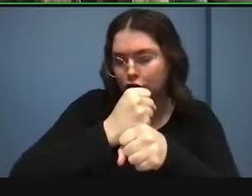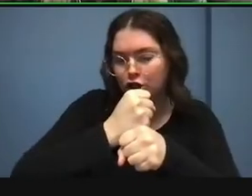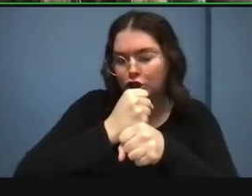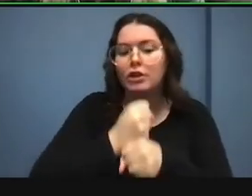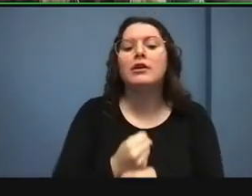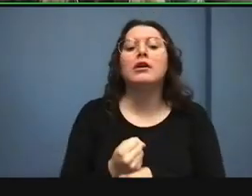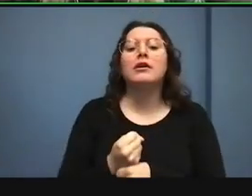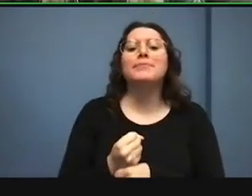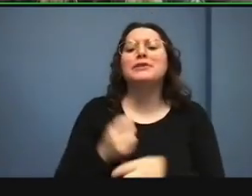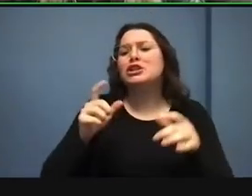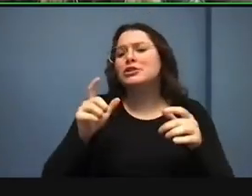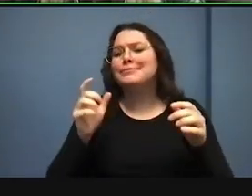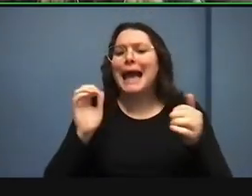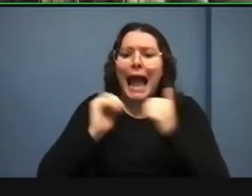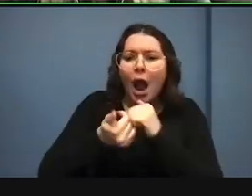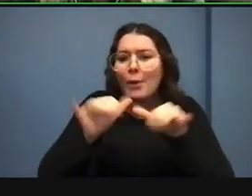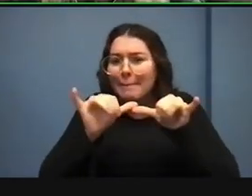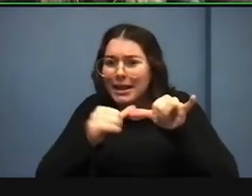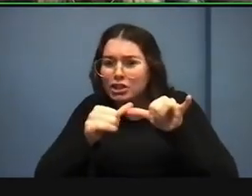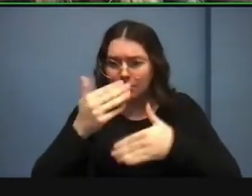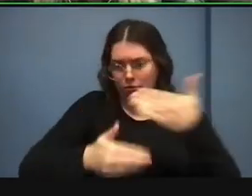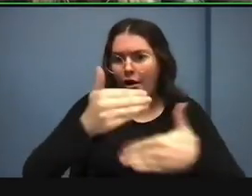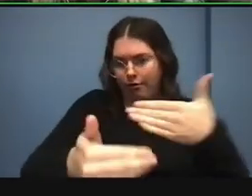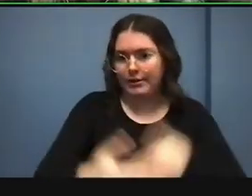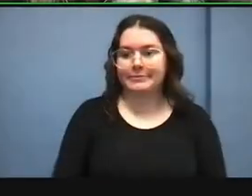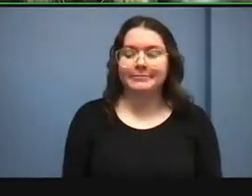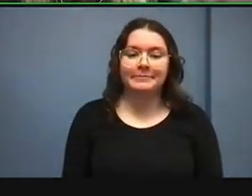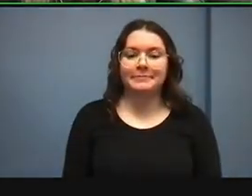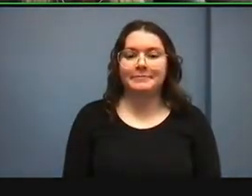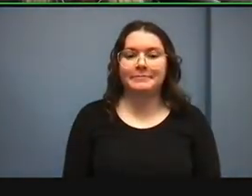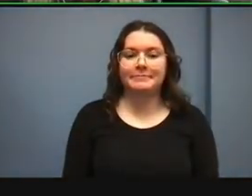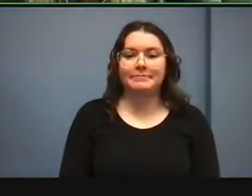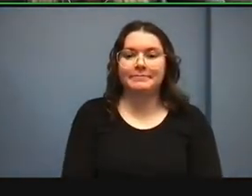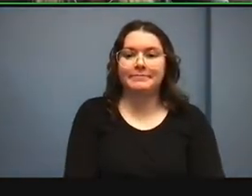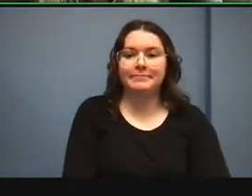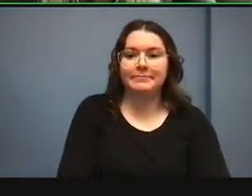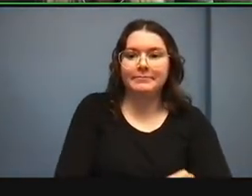in terms of how we are measuring progress.